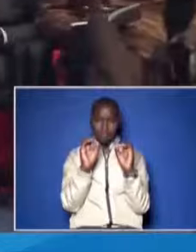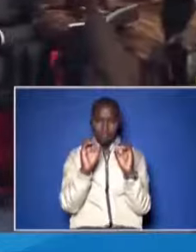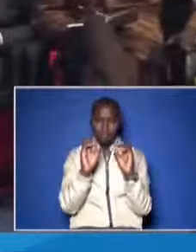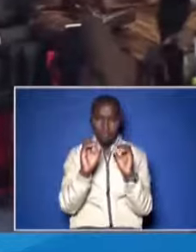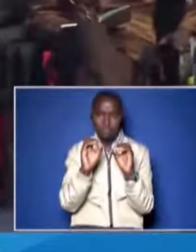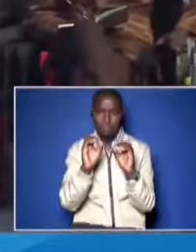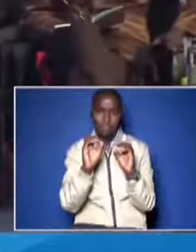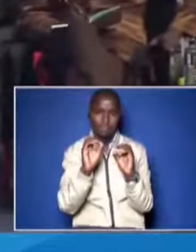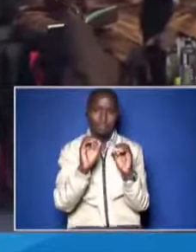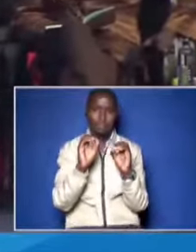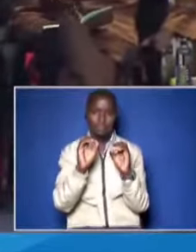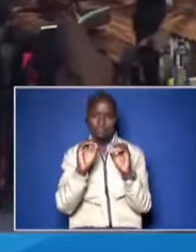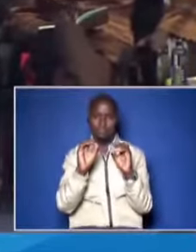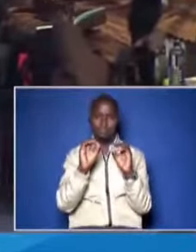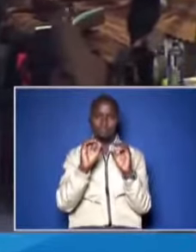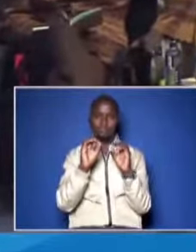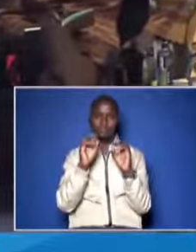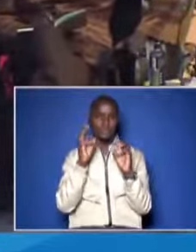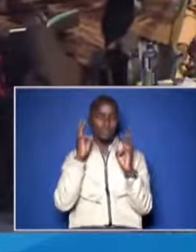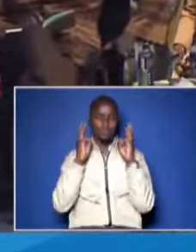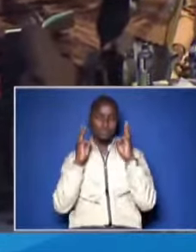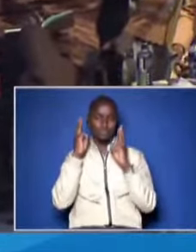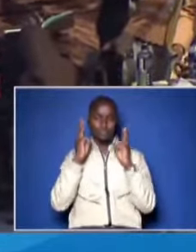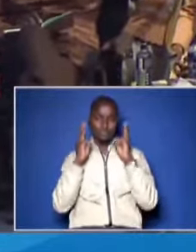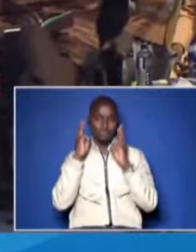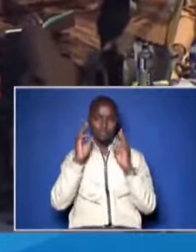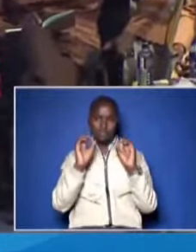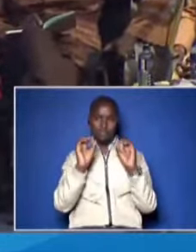he hasn't one worry in the